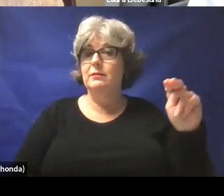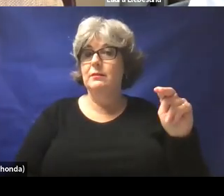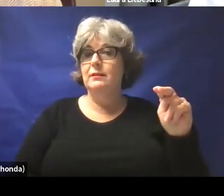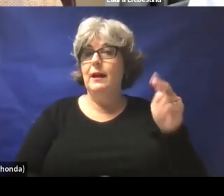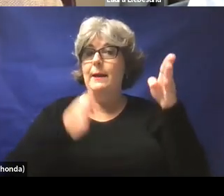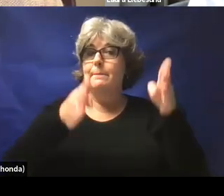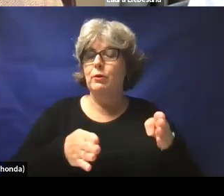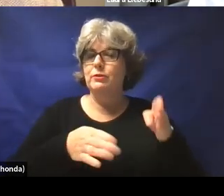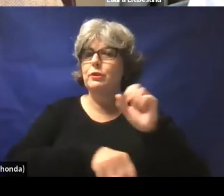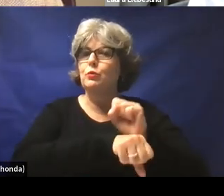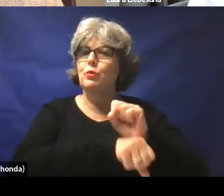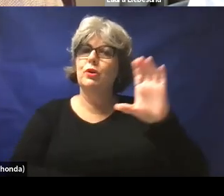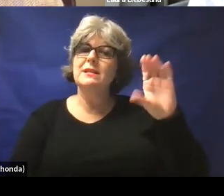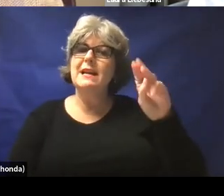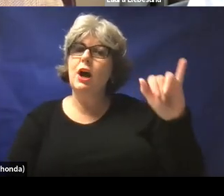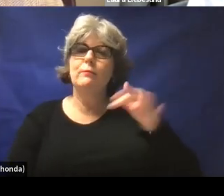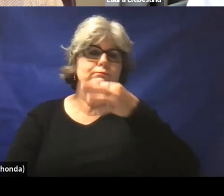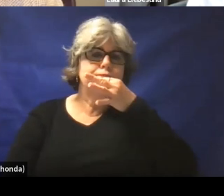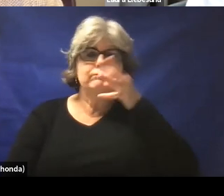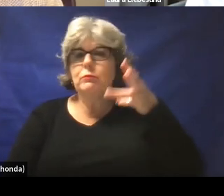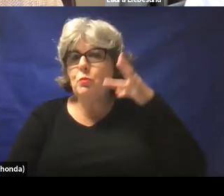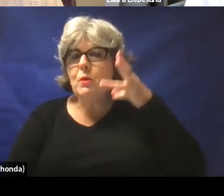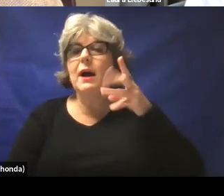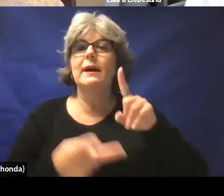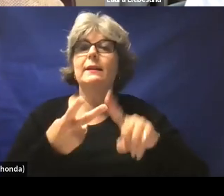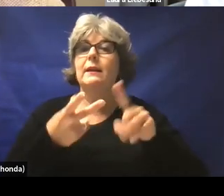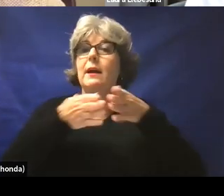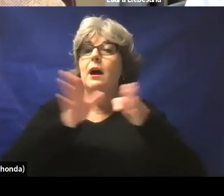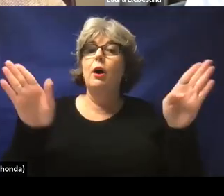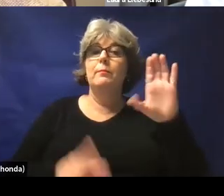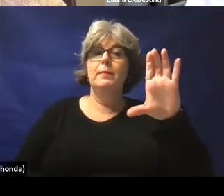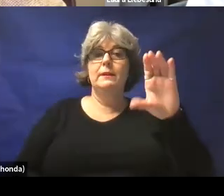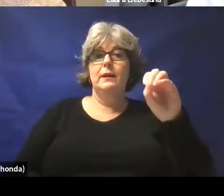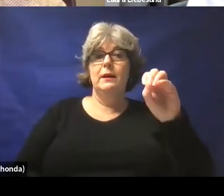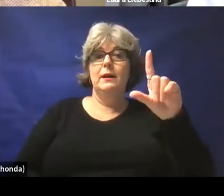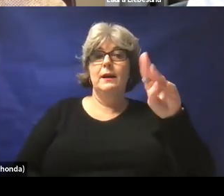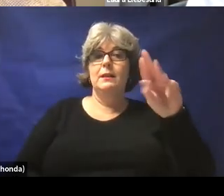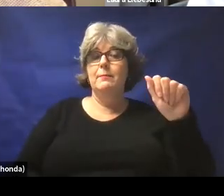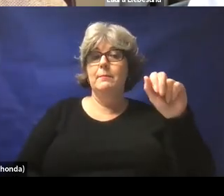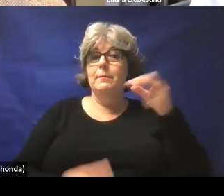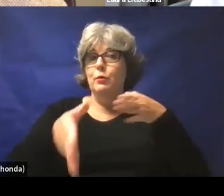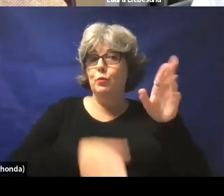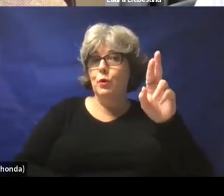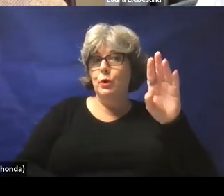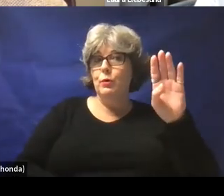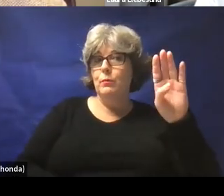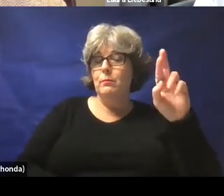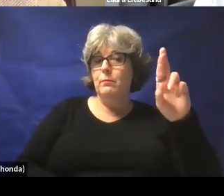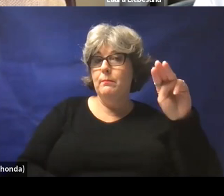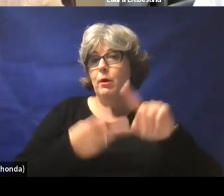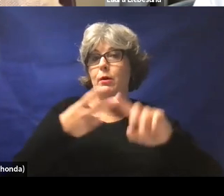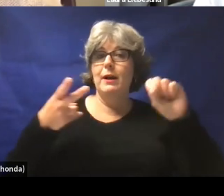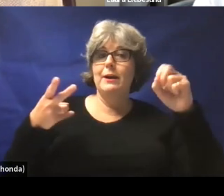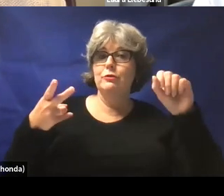sommelier at Comey at the time, later went on to found, to open up Columbia Room Bar in Shaw. Owen Thompson at Bourbon